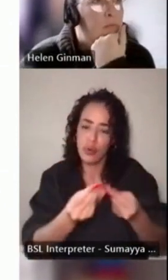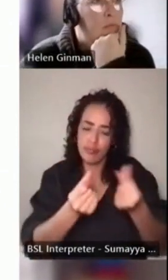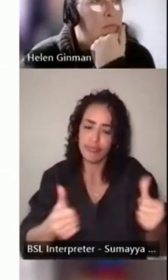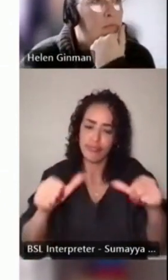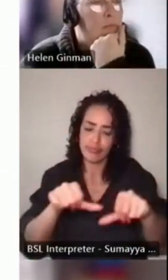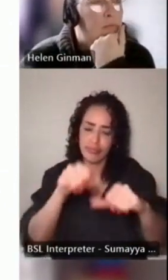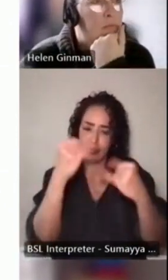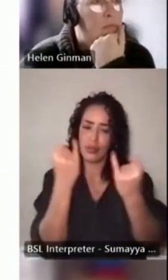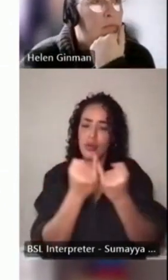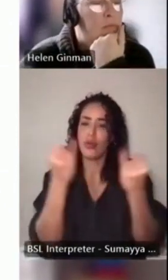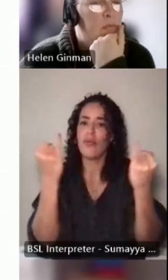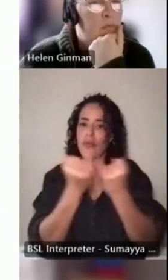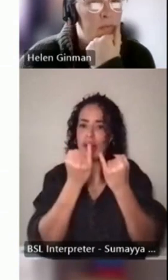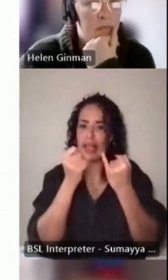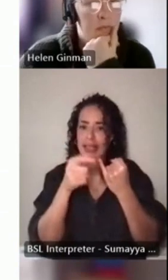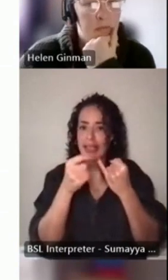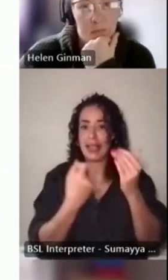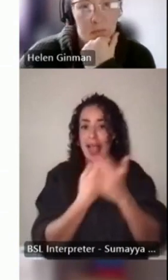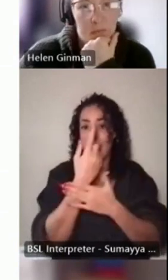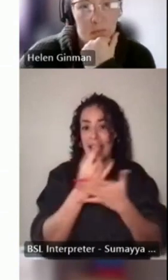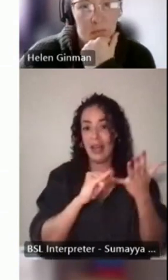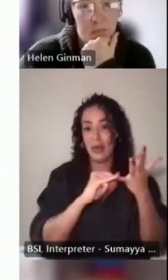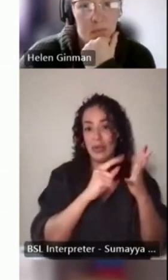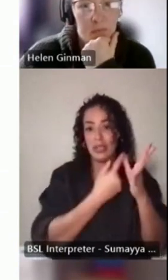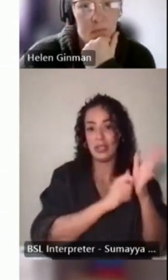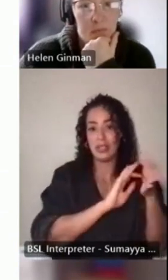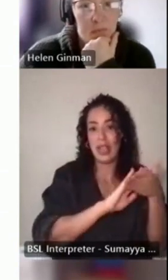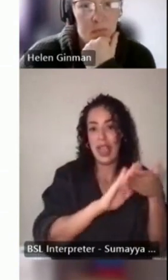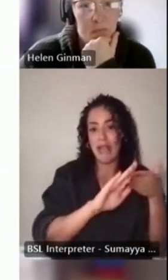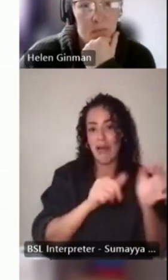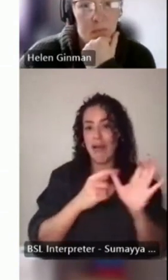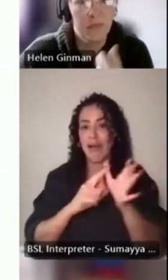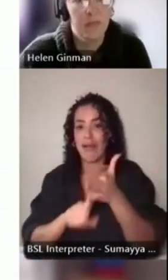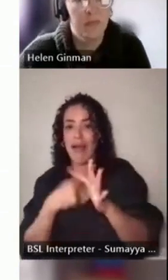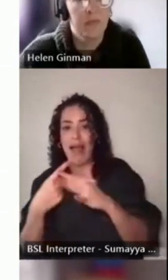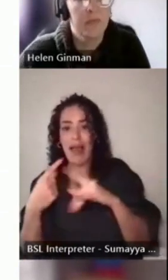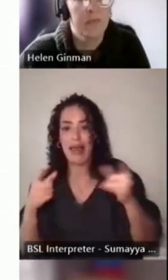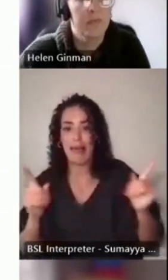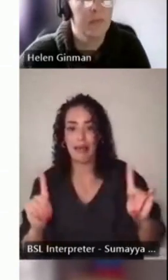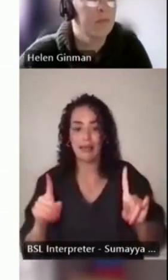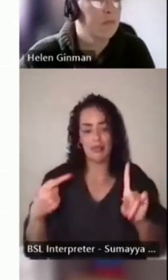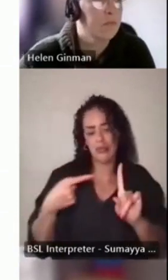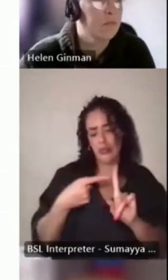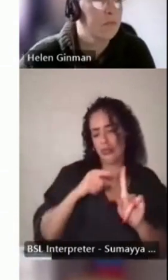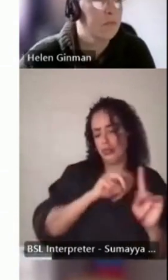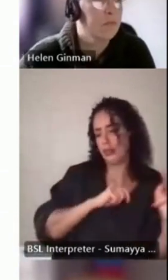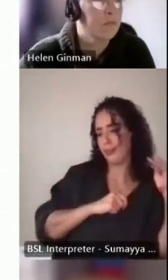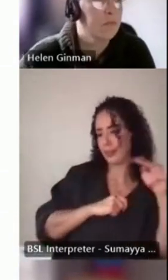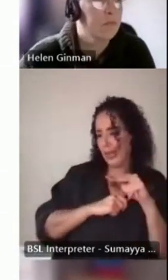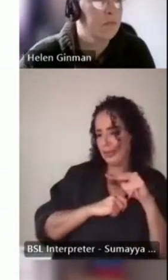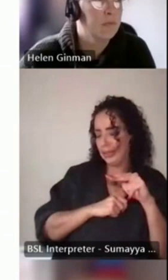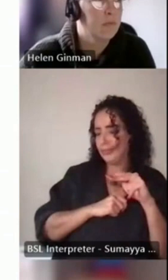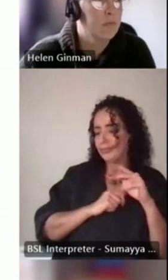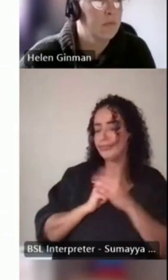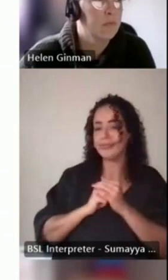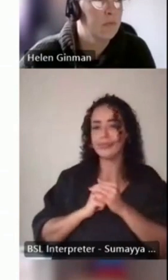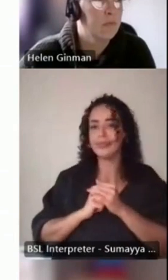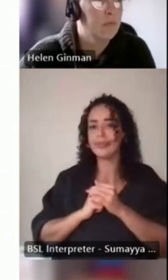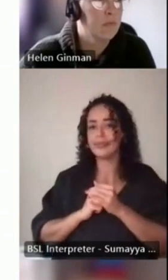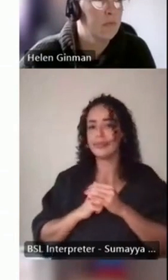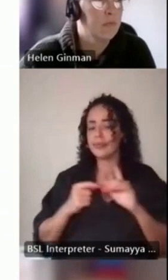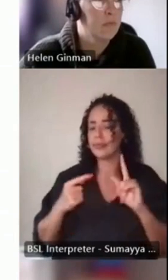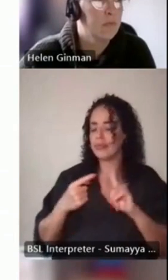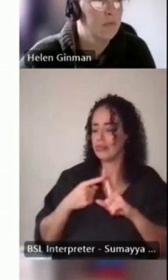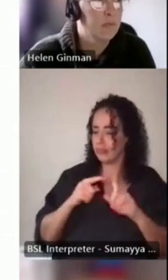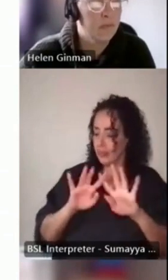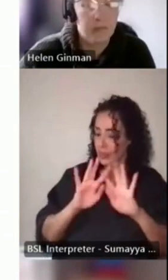conflict that's going on between Sarah and Alex. So Sarah's perspective is that Sarah believes that the